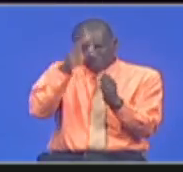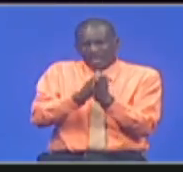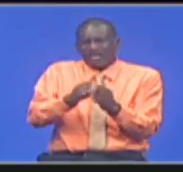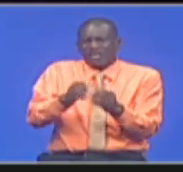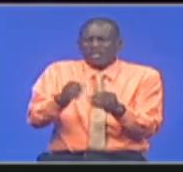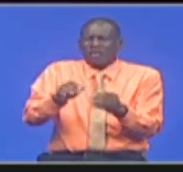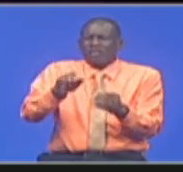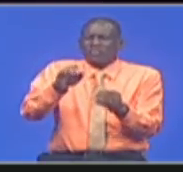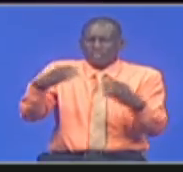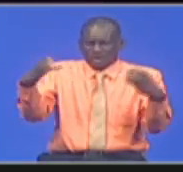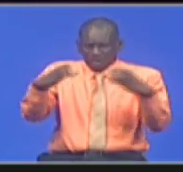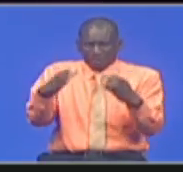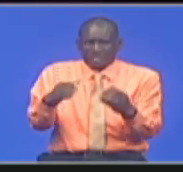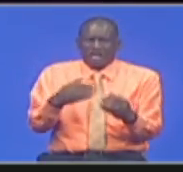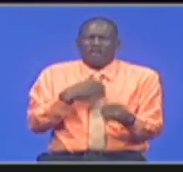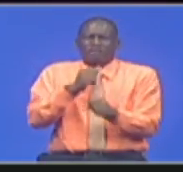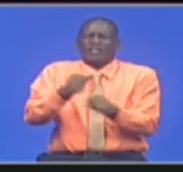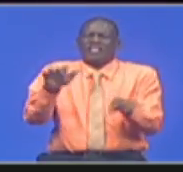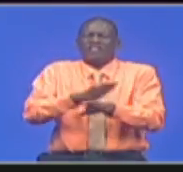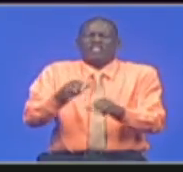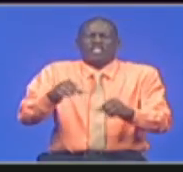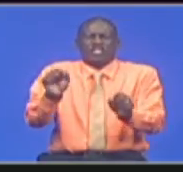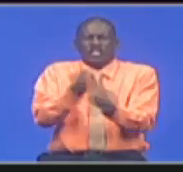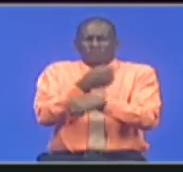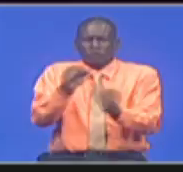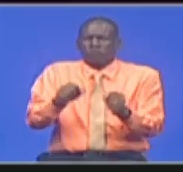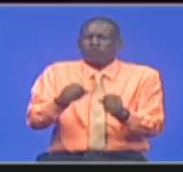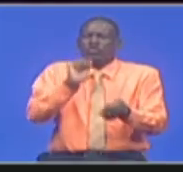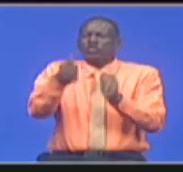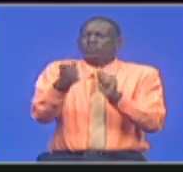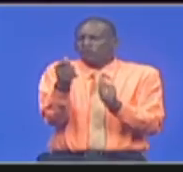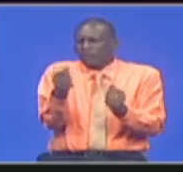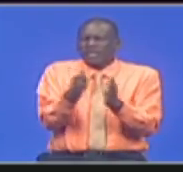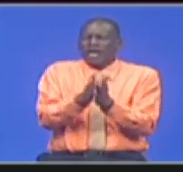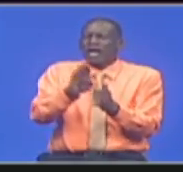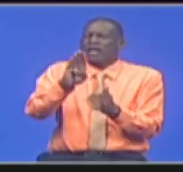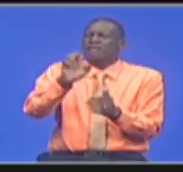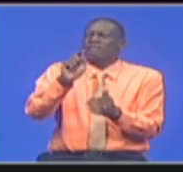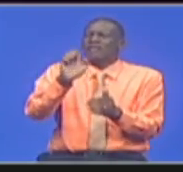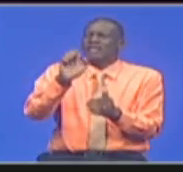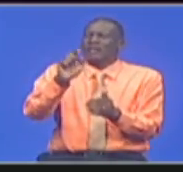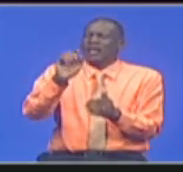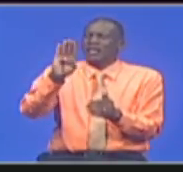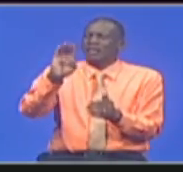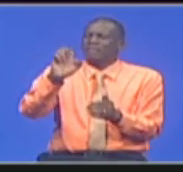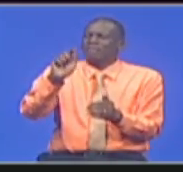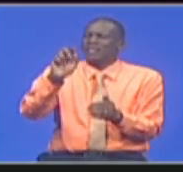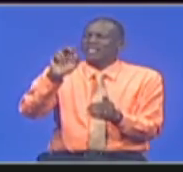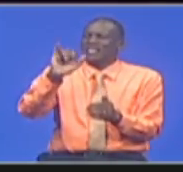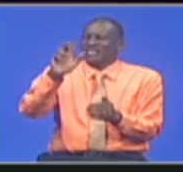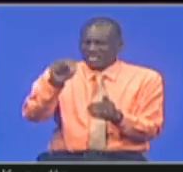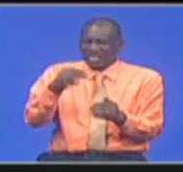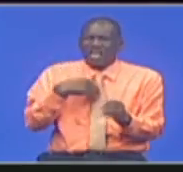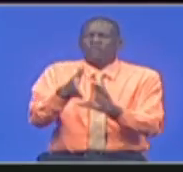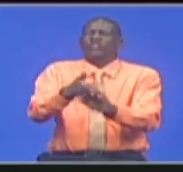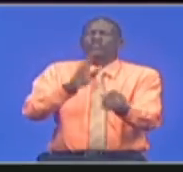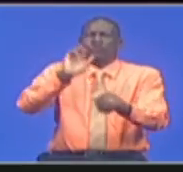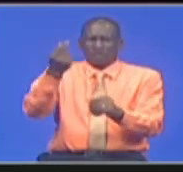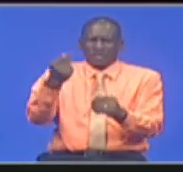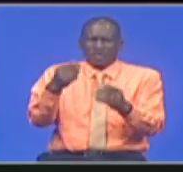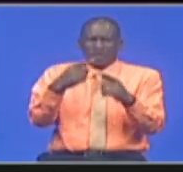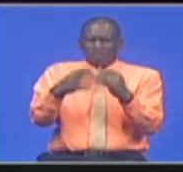kitchen too hot to gamble. Sportpesa and Betin have officially pulled out of Kenya, citing the government's unfavorable stand. But amid